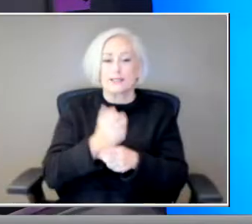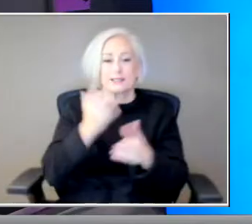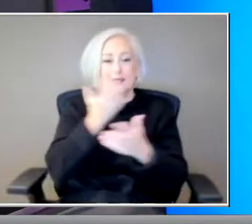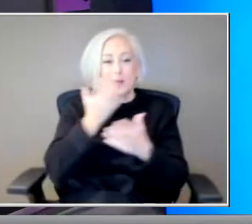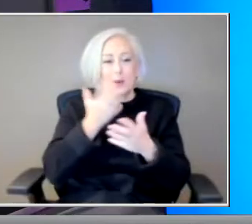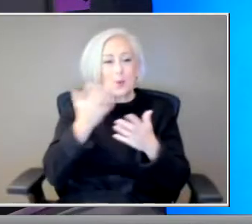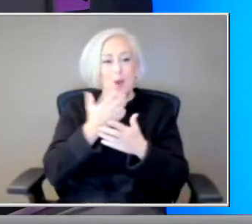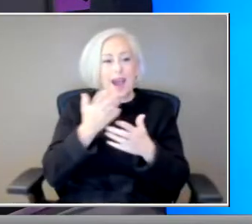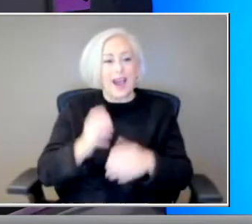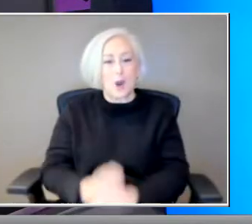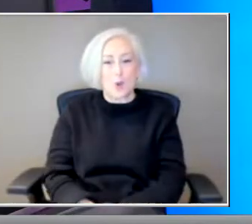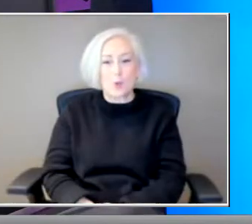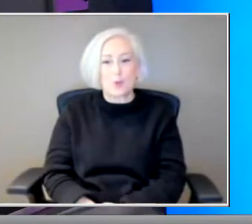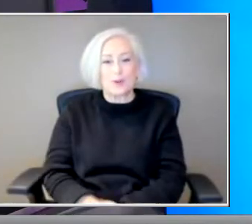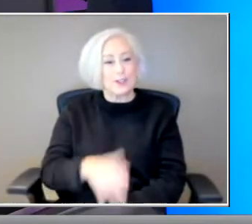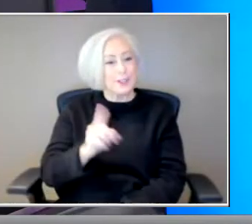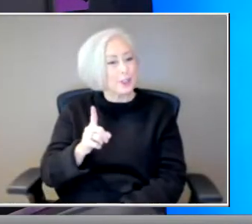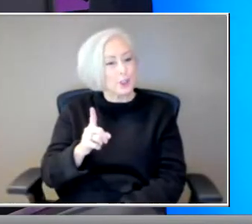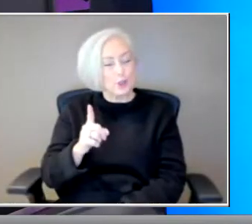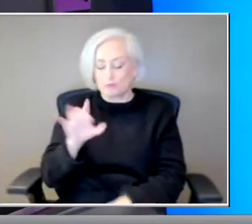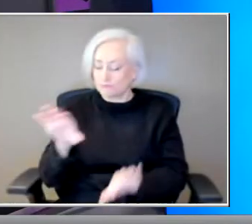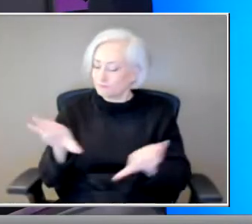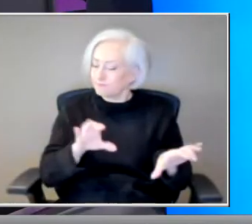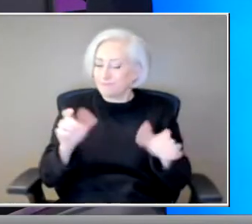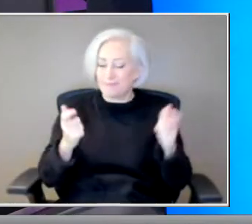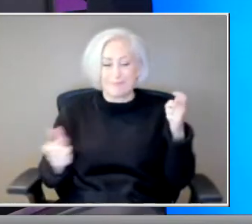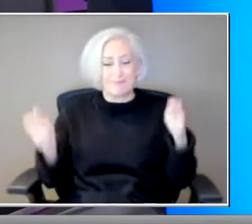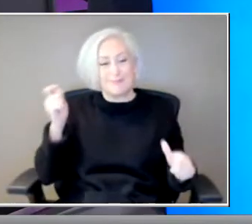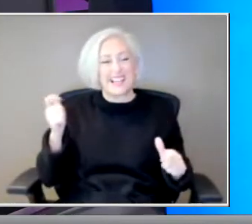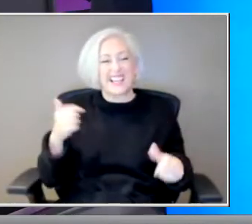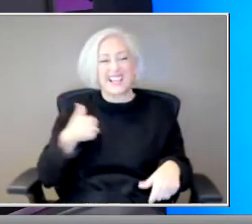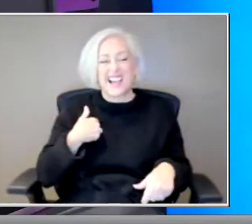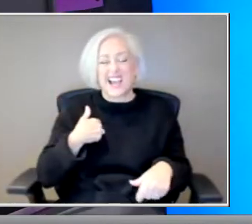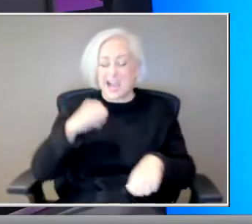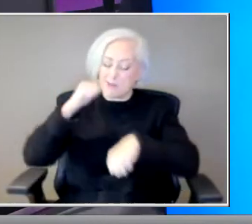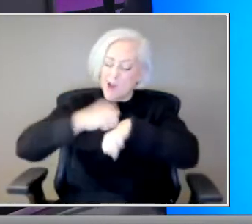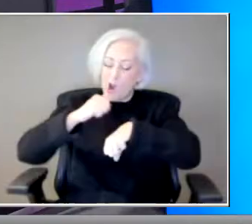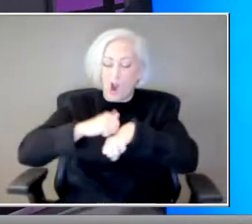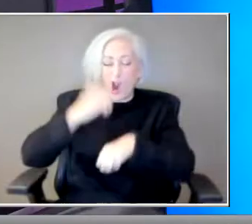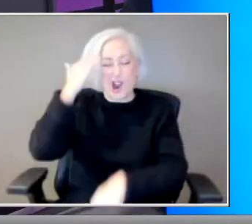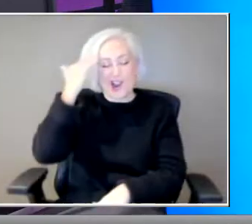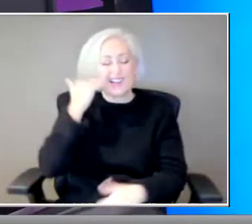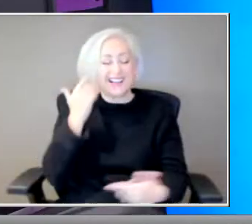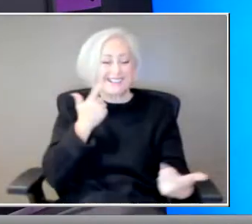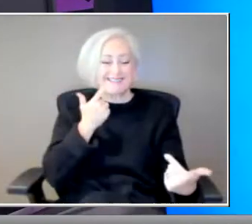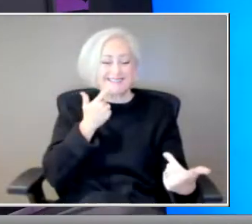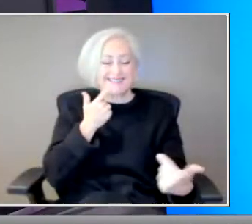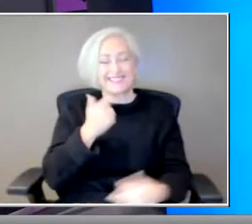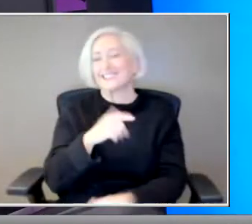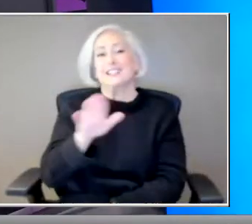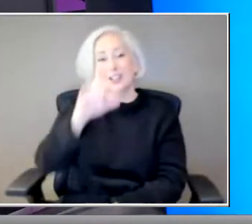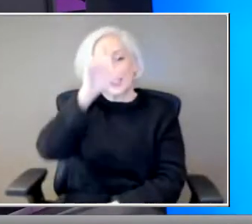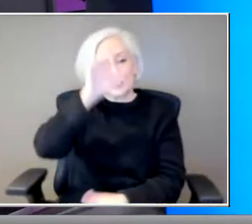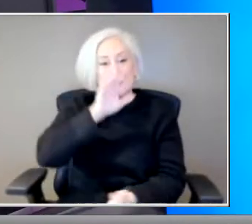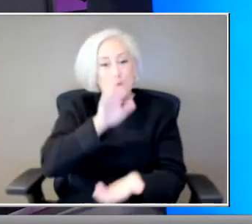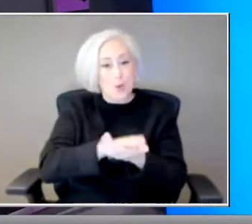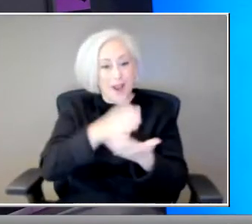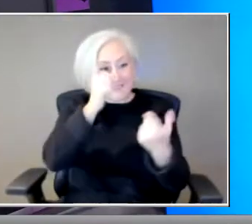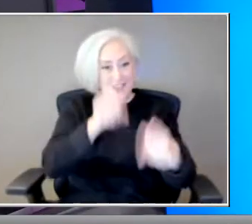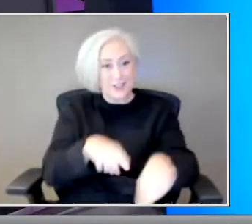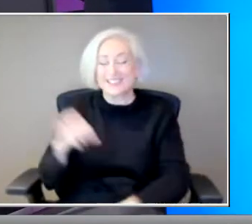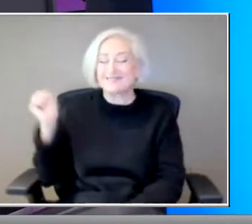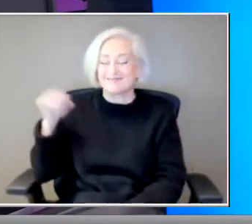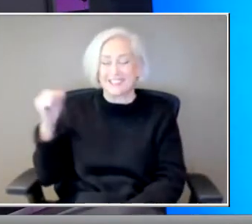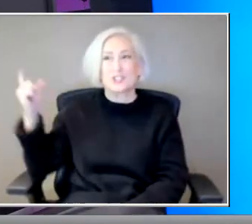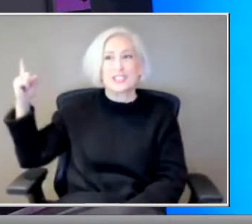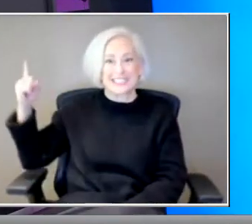You went all out. I just like to tell them I'm hard-headed, that's all. So, Does your wife agree? probably. She's waving in the wings, nodding her head.